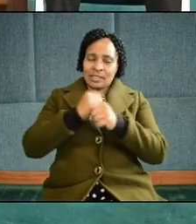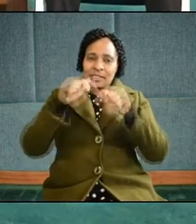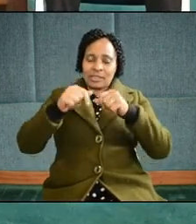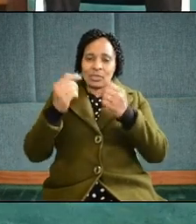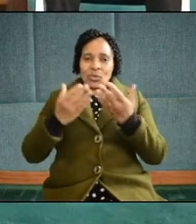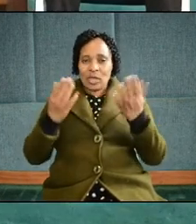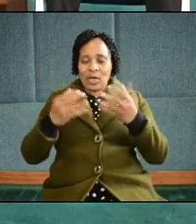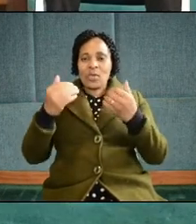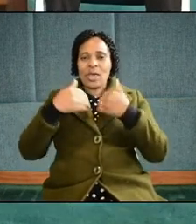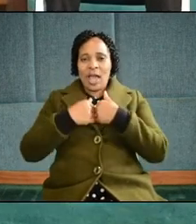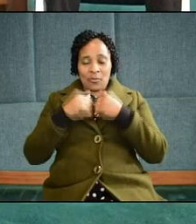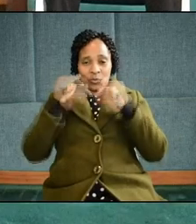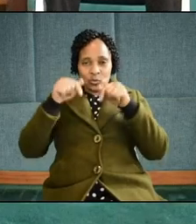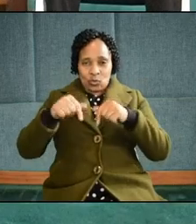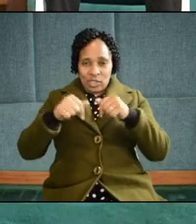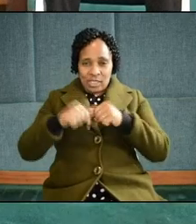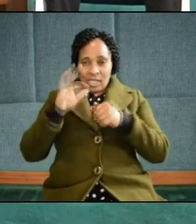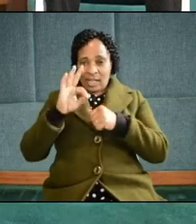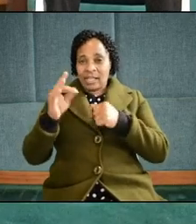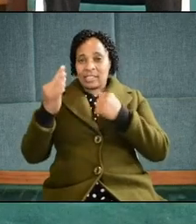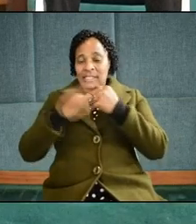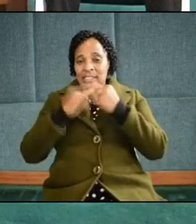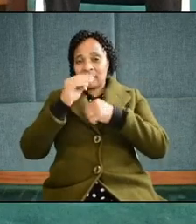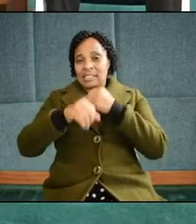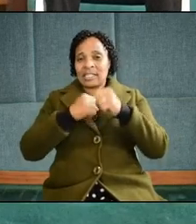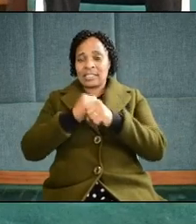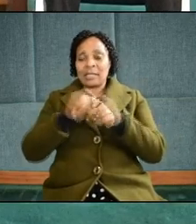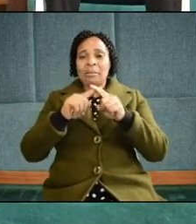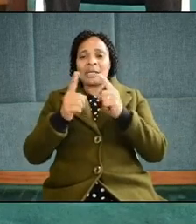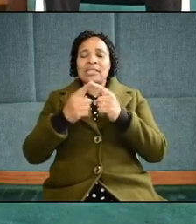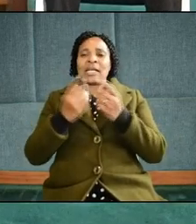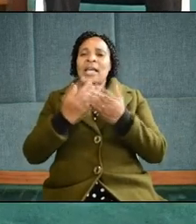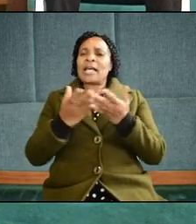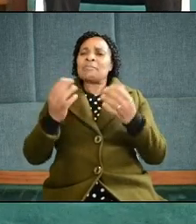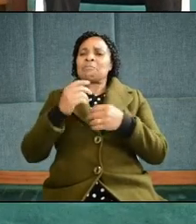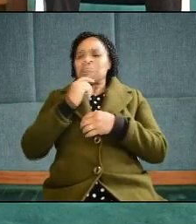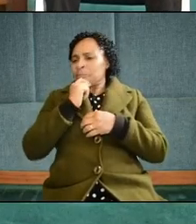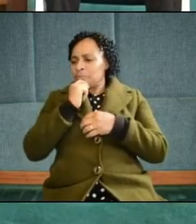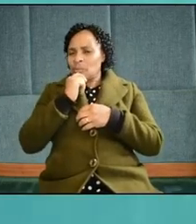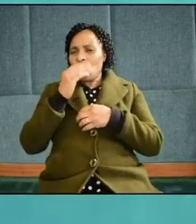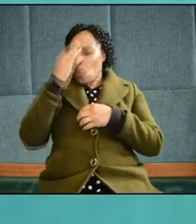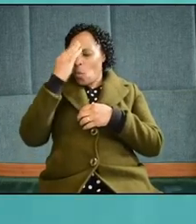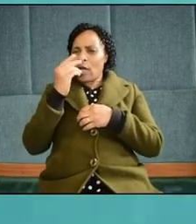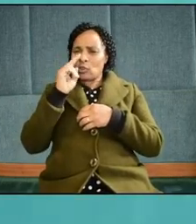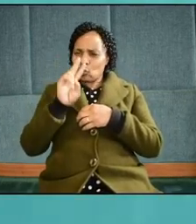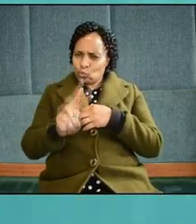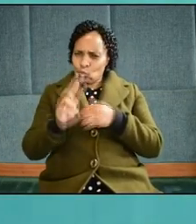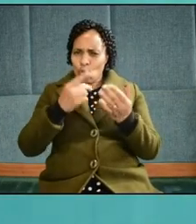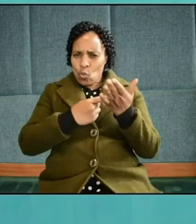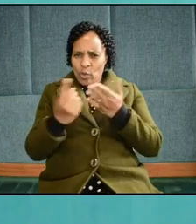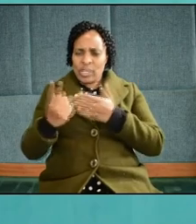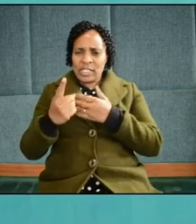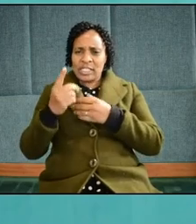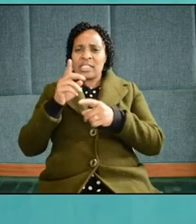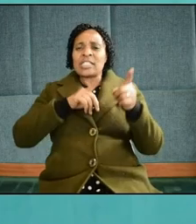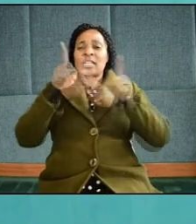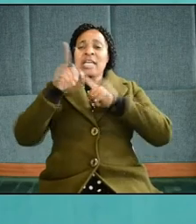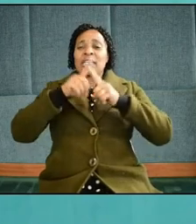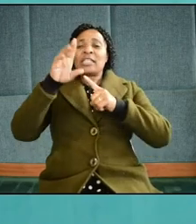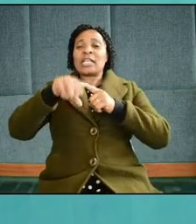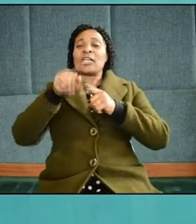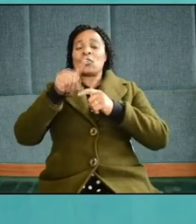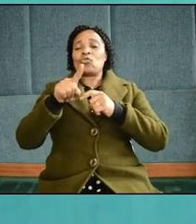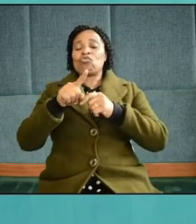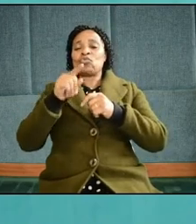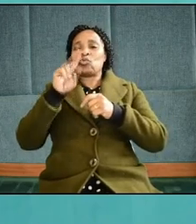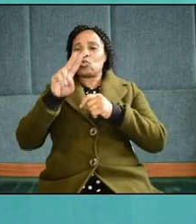are today. So now we're at 38 years. But eventually it will be 40. And you wonder, why should a two-week journey take you 40 years?